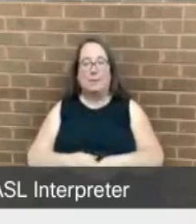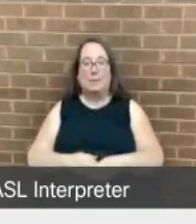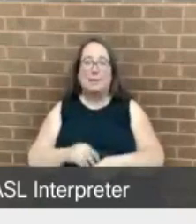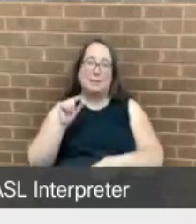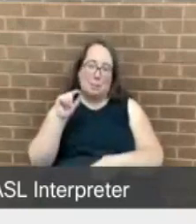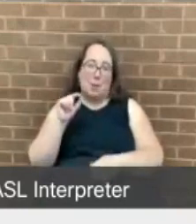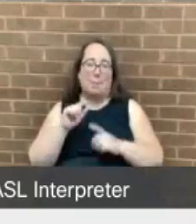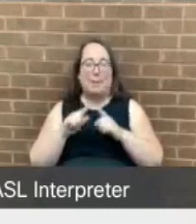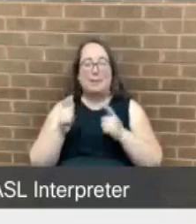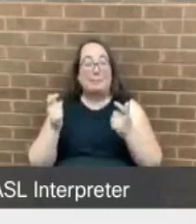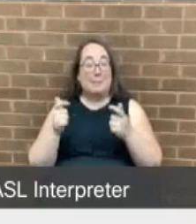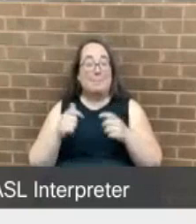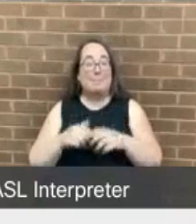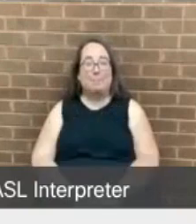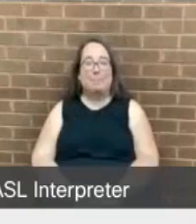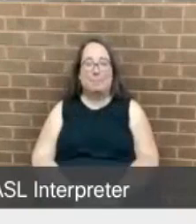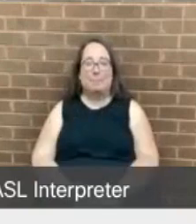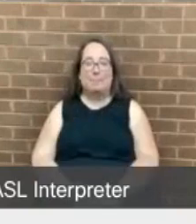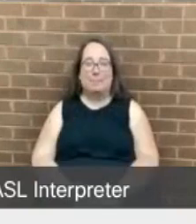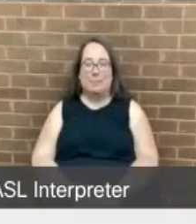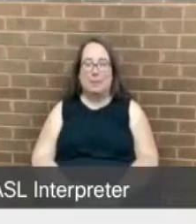big, if that makes sense.